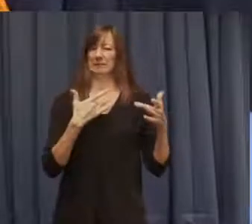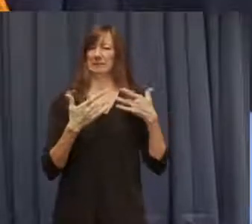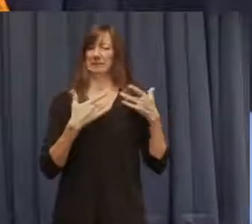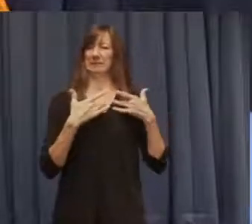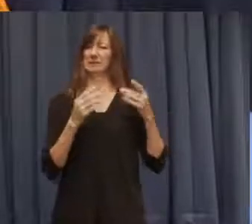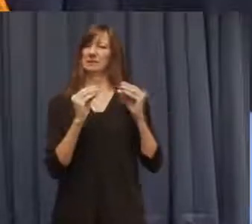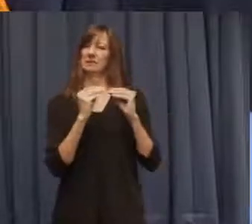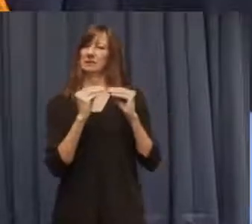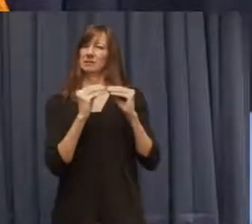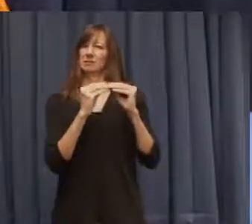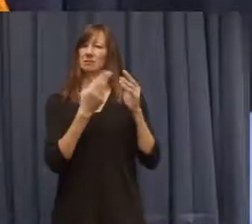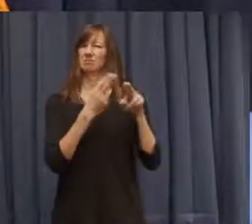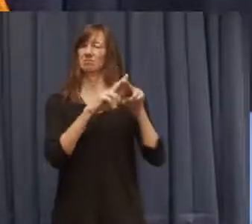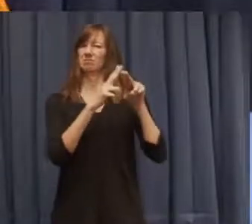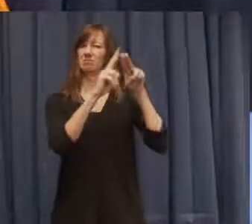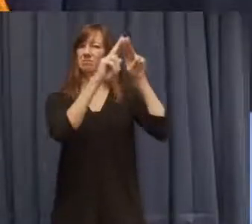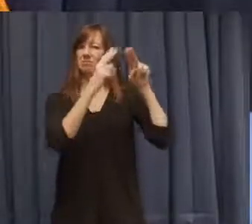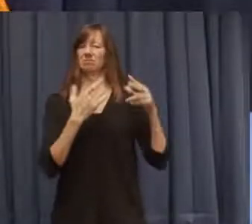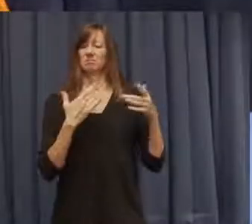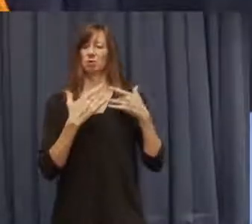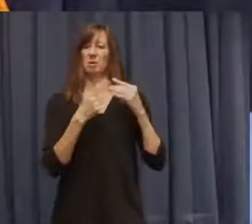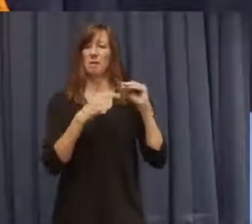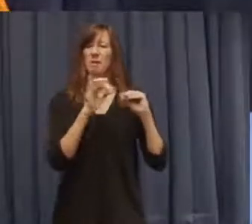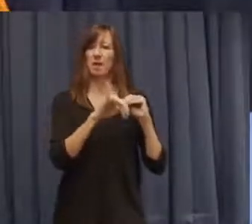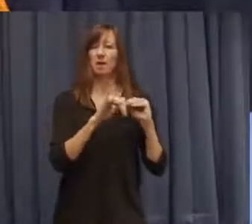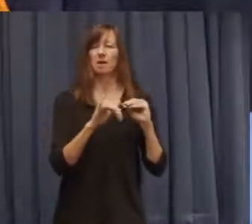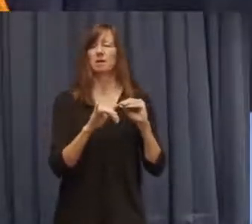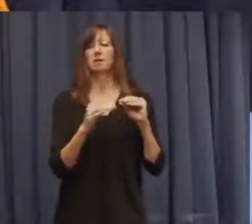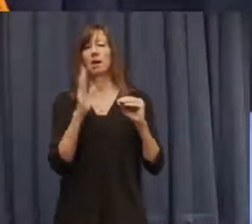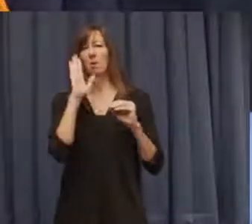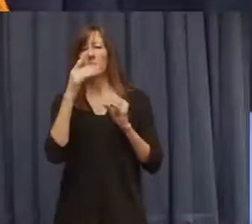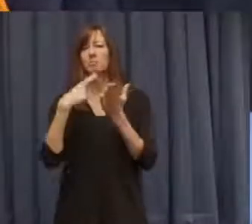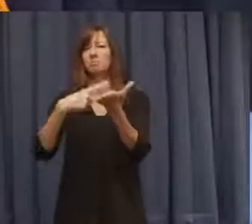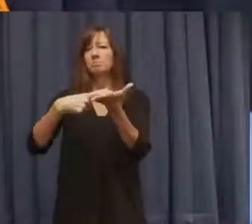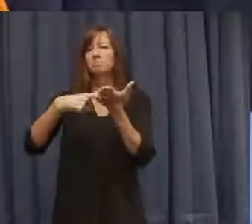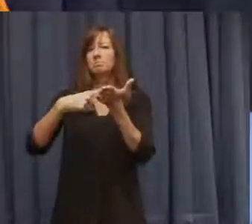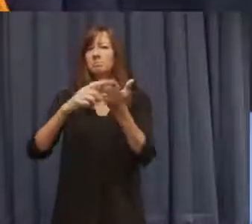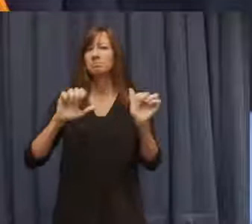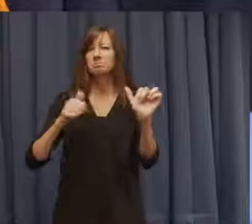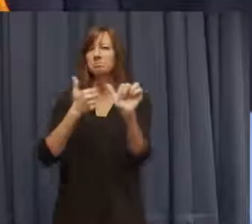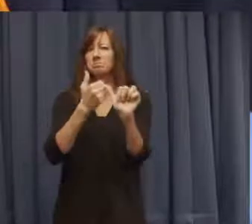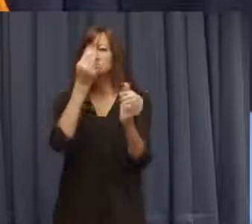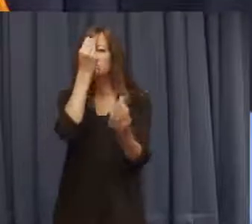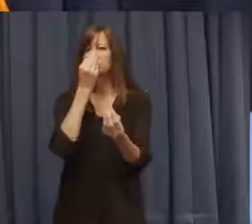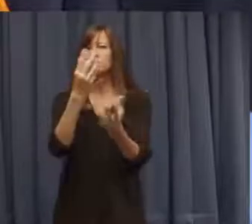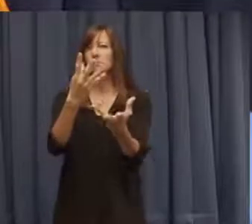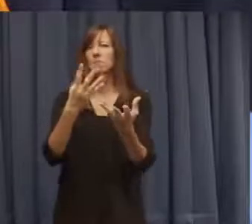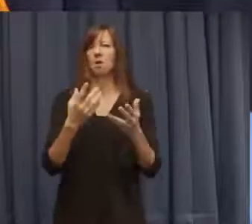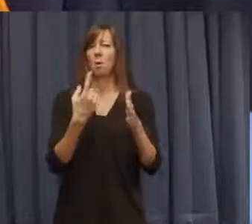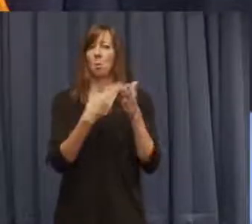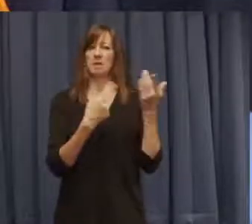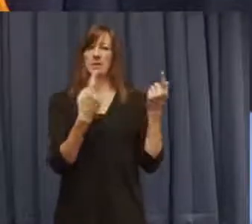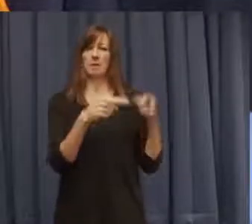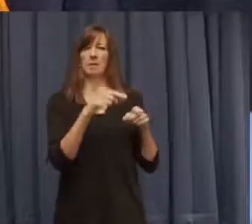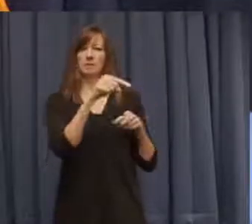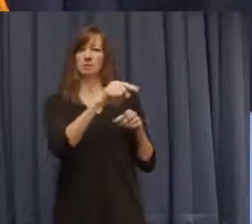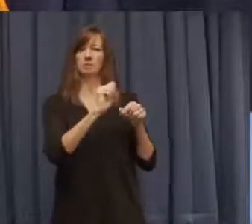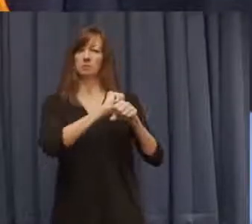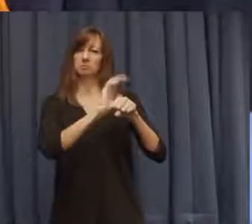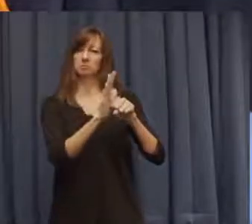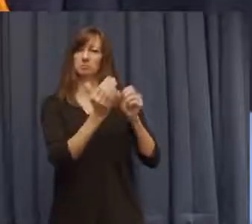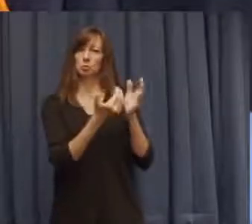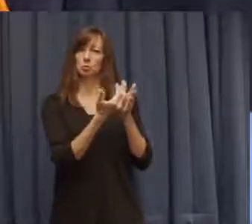we're at with that, how and why we kind of see that happening, and more importantly, what we can all do to make sure that